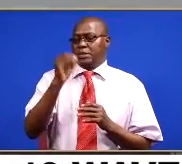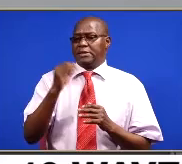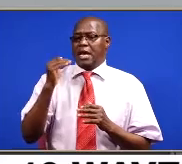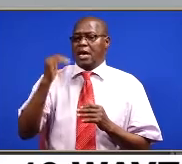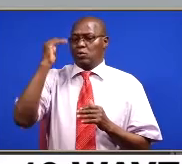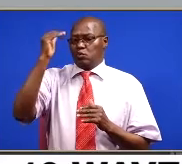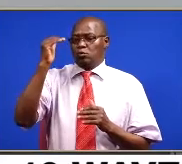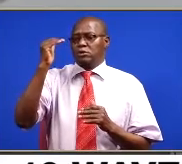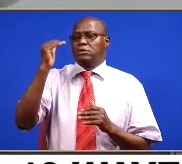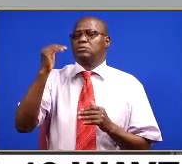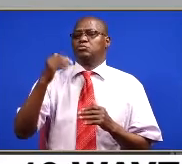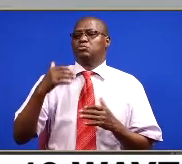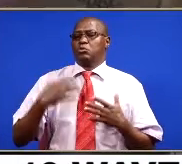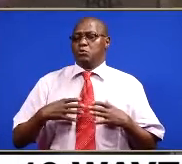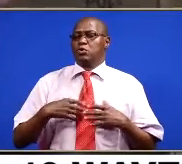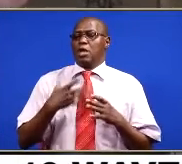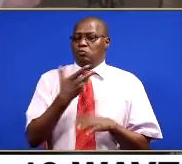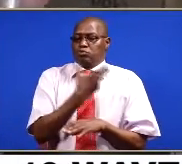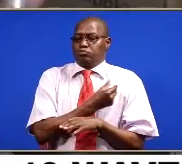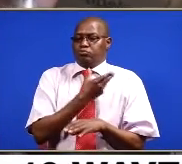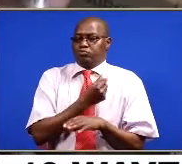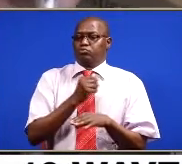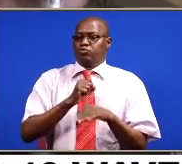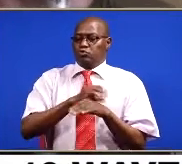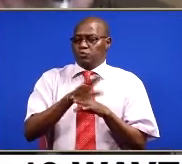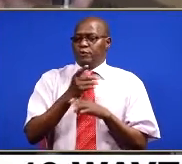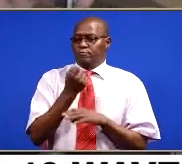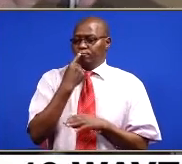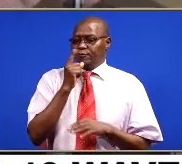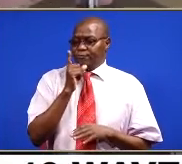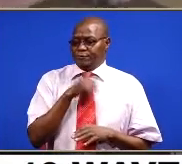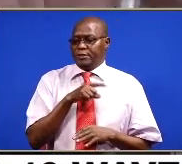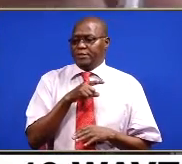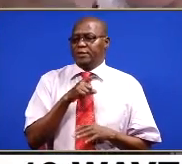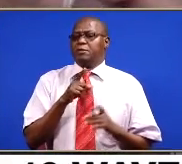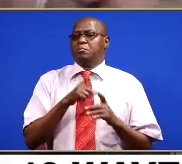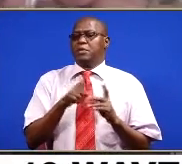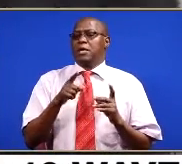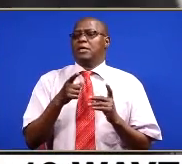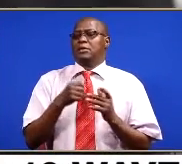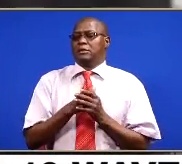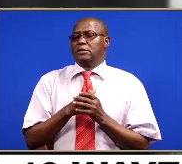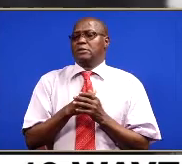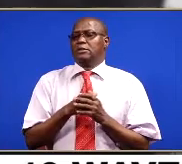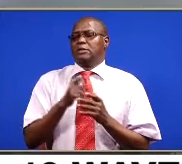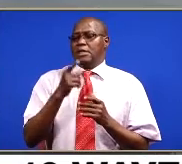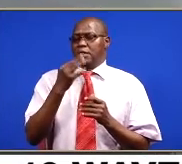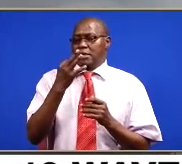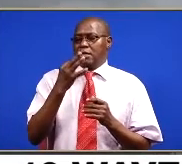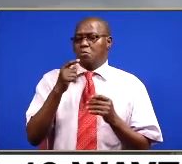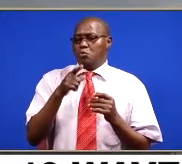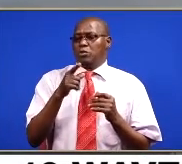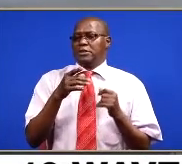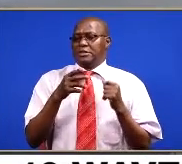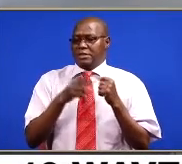fully vaccinated out of a population of nearly 60 million, has recorded more than 3.7 million